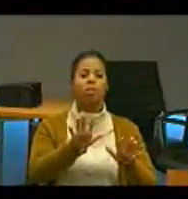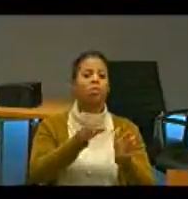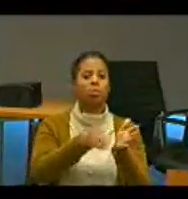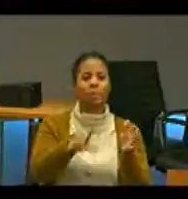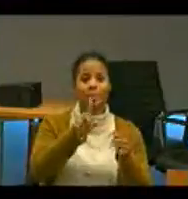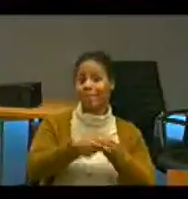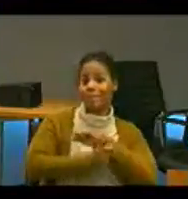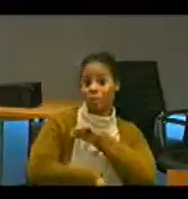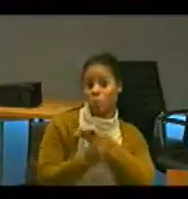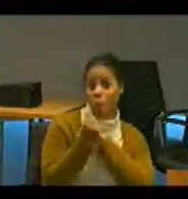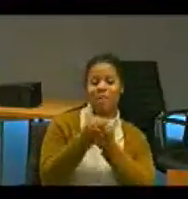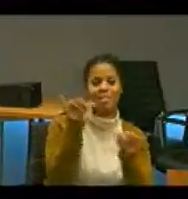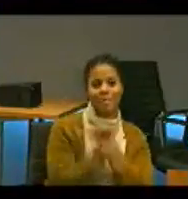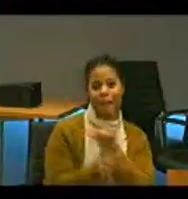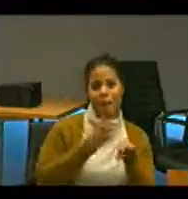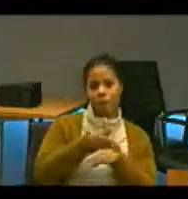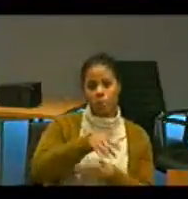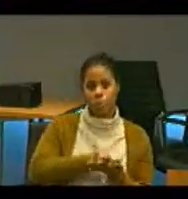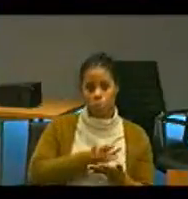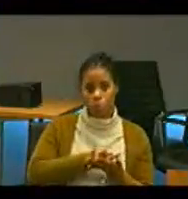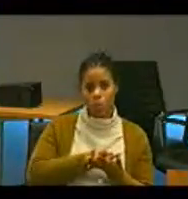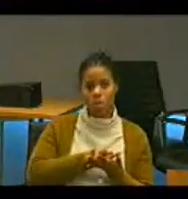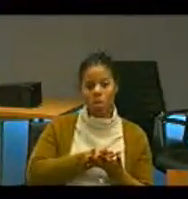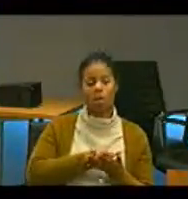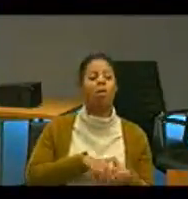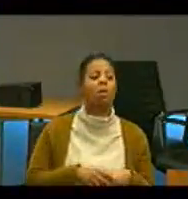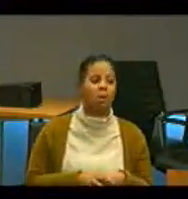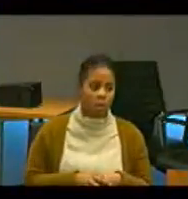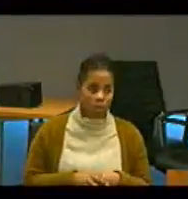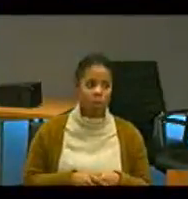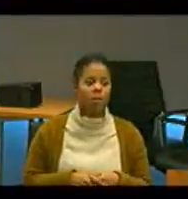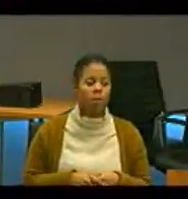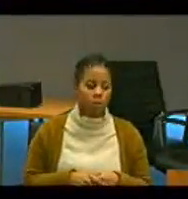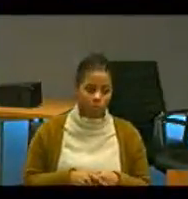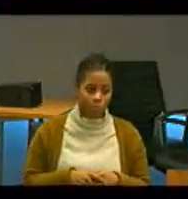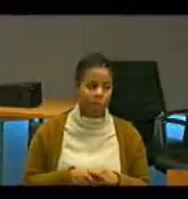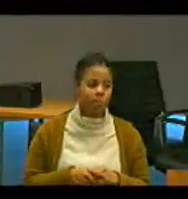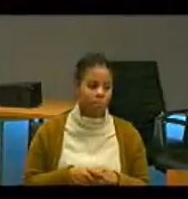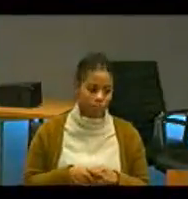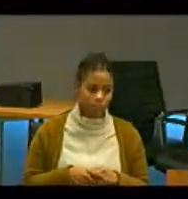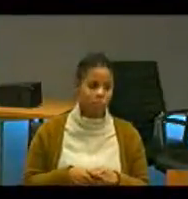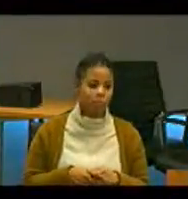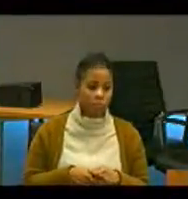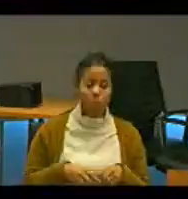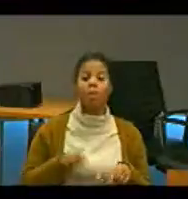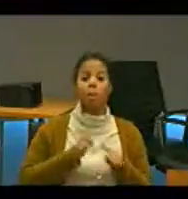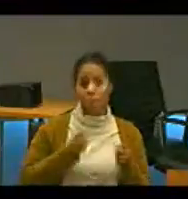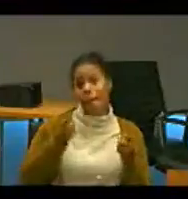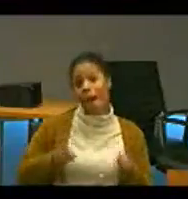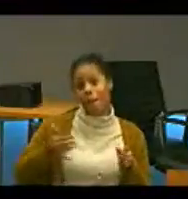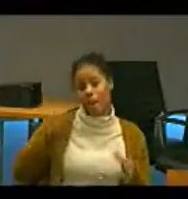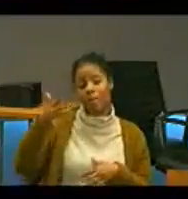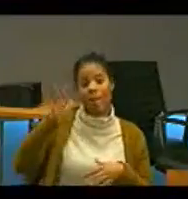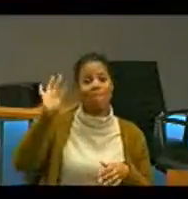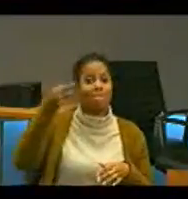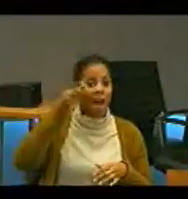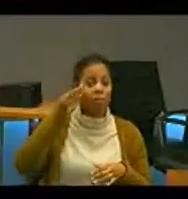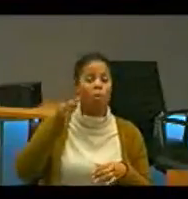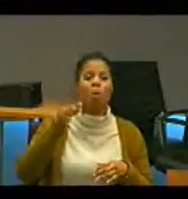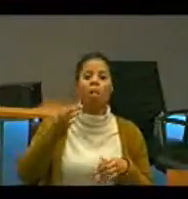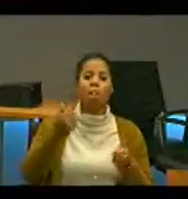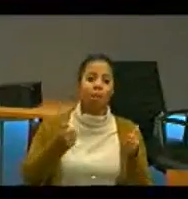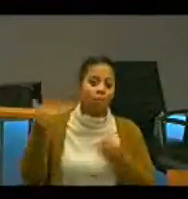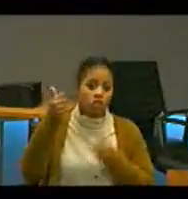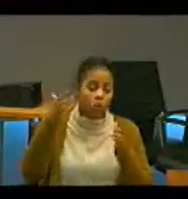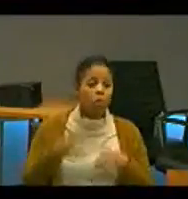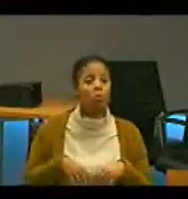rather than less instruction. But as a result of federal officials social justice warriors